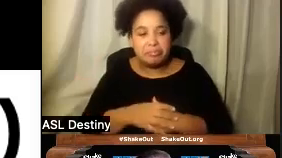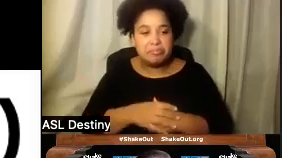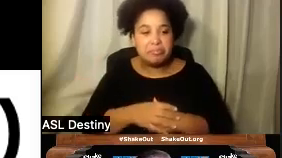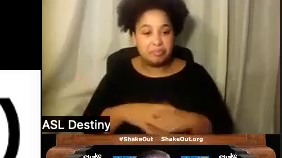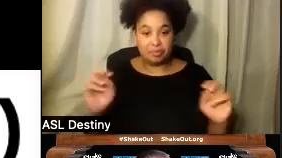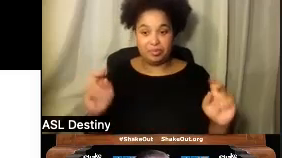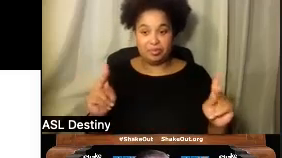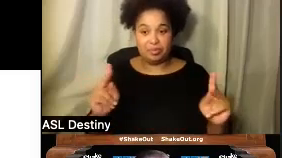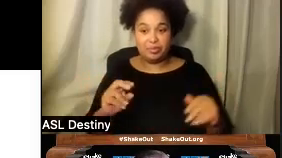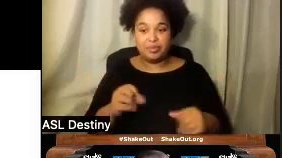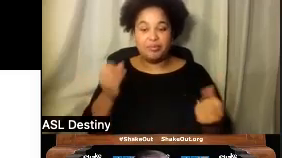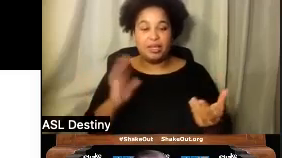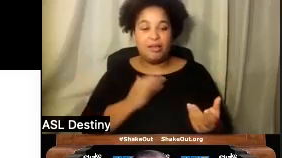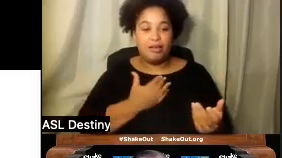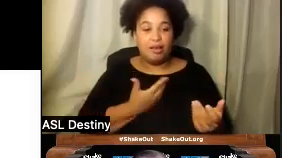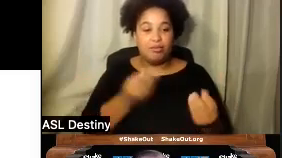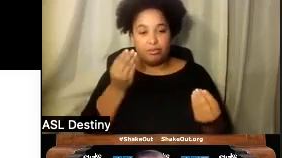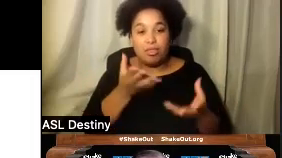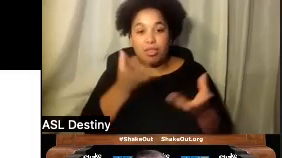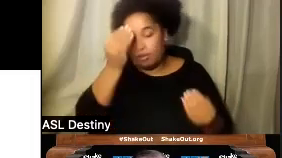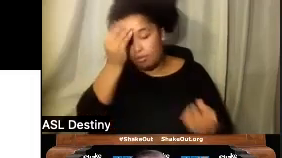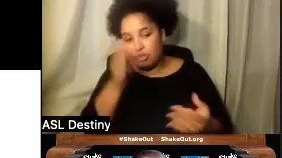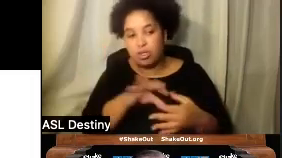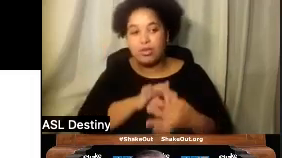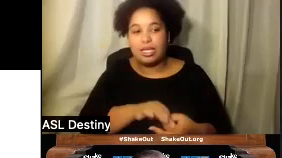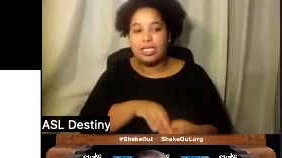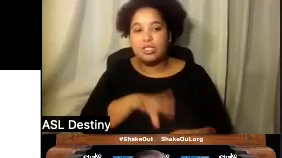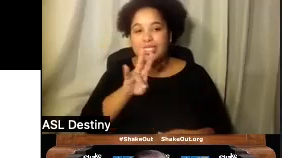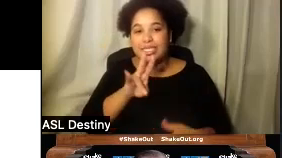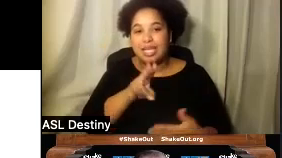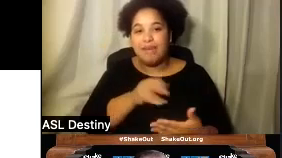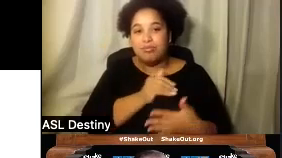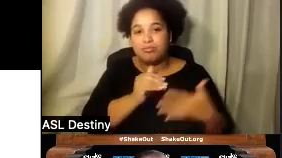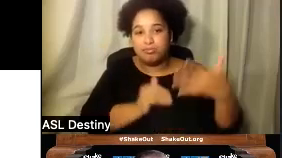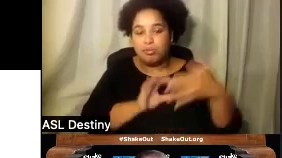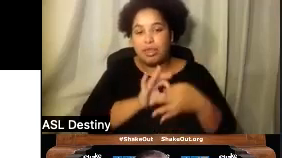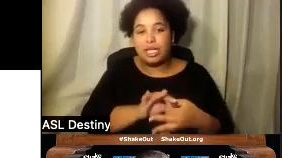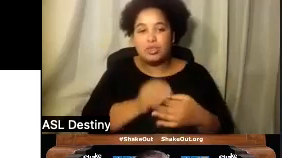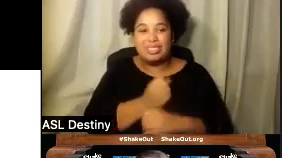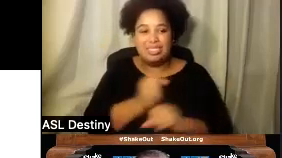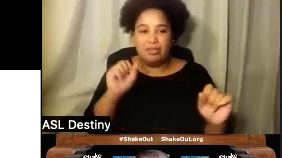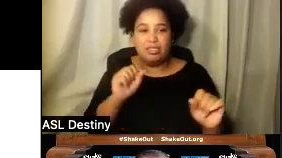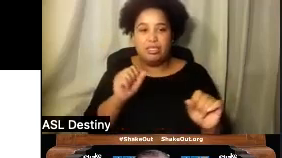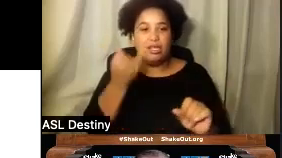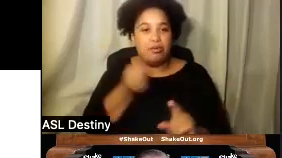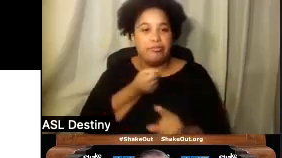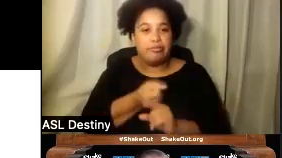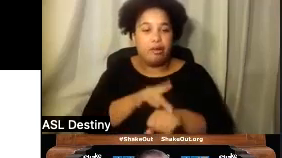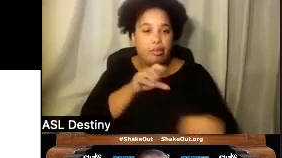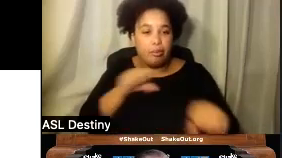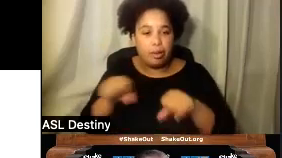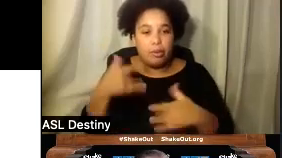Okay, and a lot of our information is organized around the 7 steps to earthquake safety. We always go through this, but this is